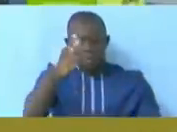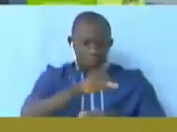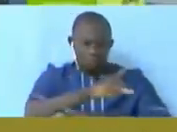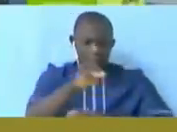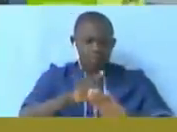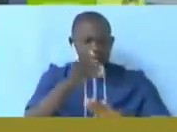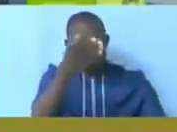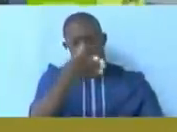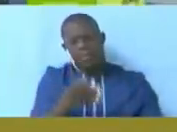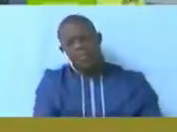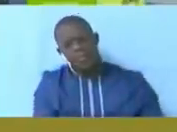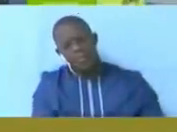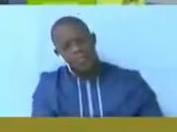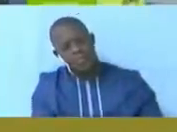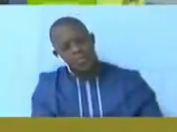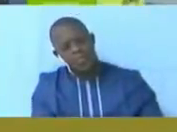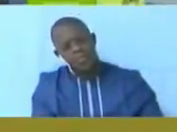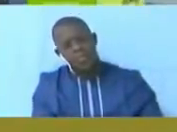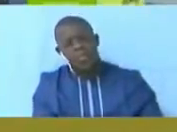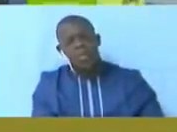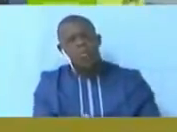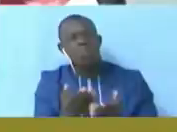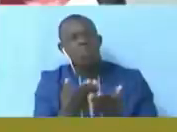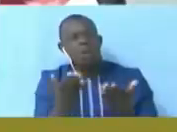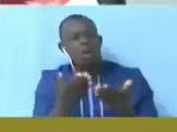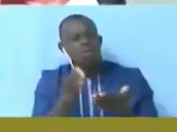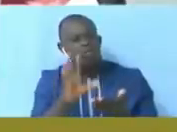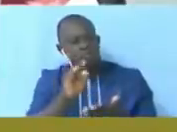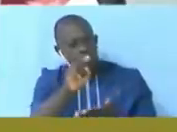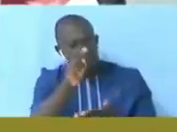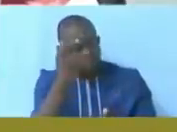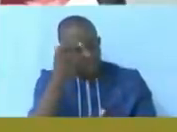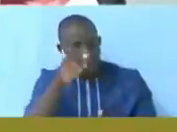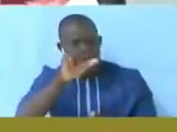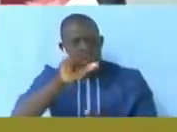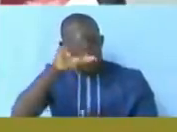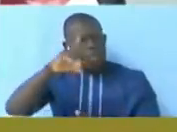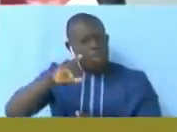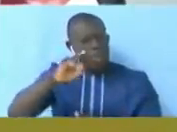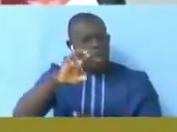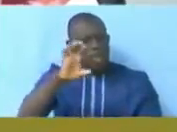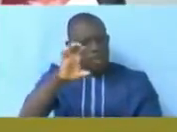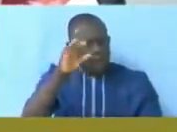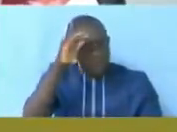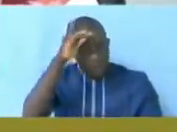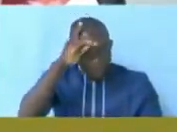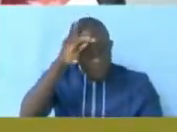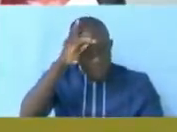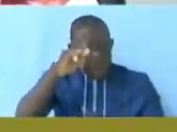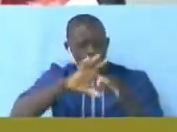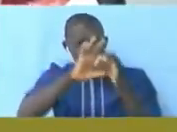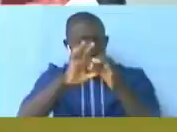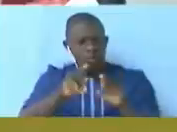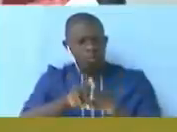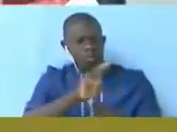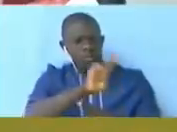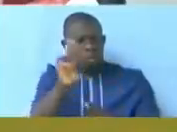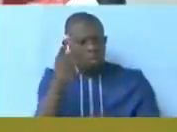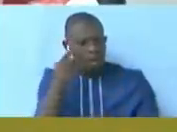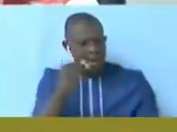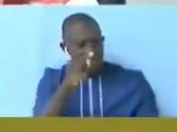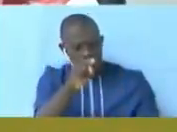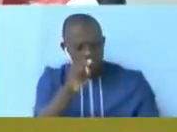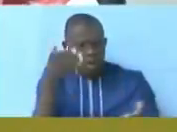tembendi je ke laku. And why do you think the APRC party were resistant to you coming there? Manat native APRC la